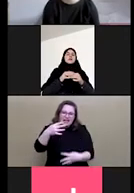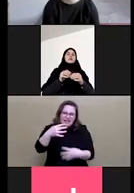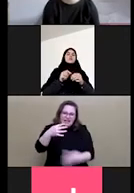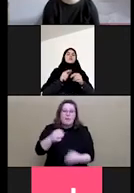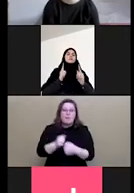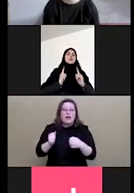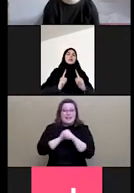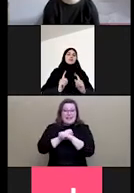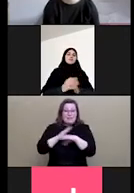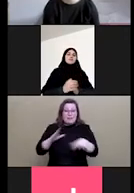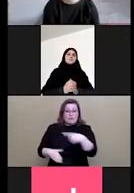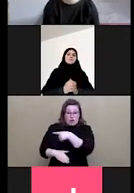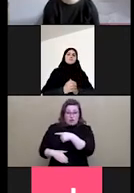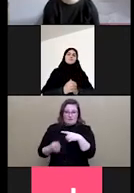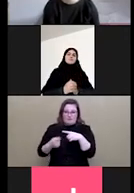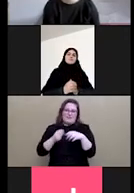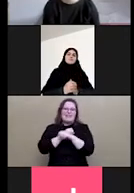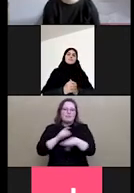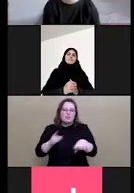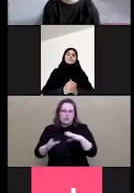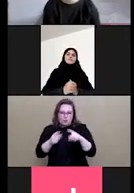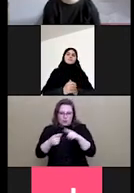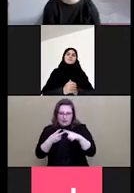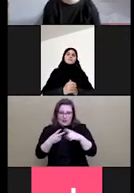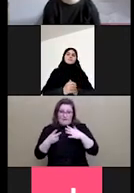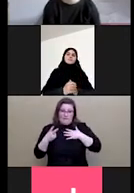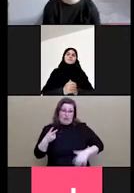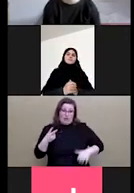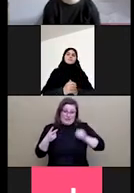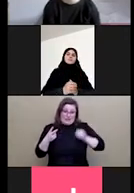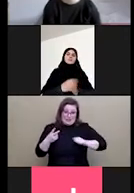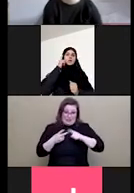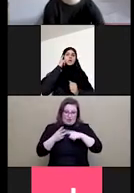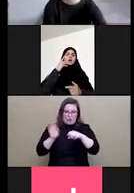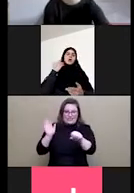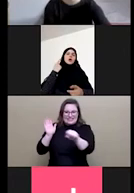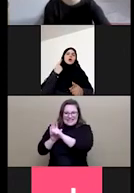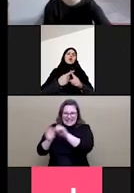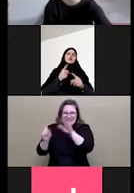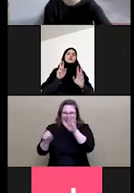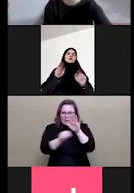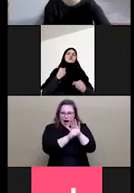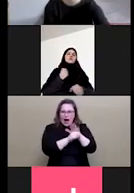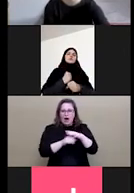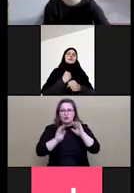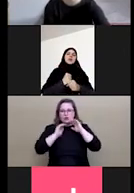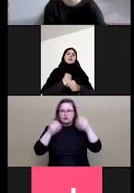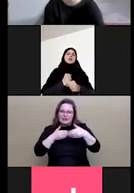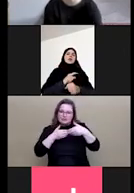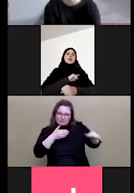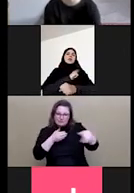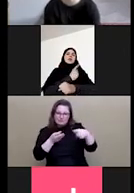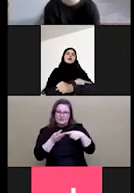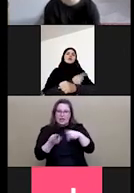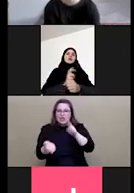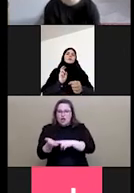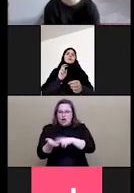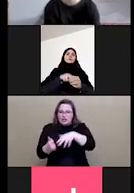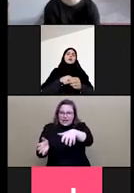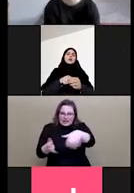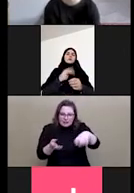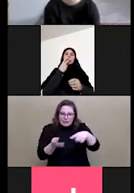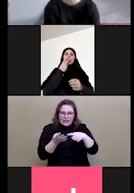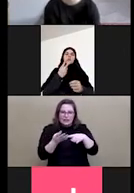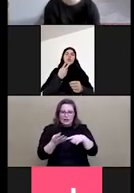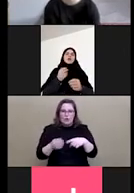and communication, physical accessibility, stigma and social exclusion, data collection, and budgeting. And I think this